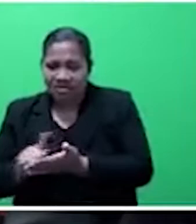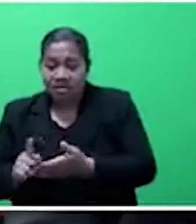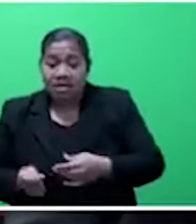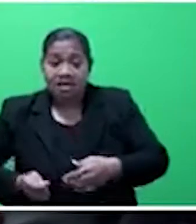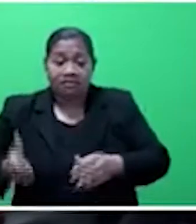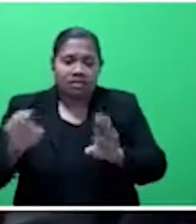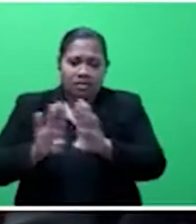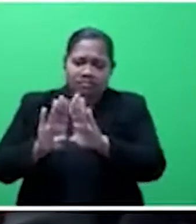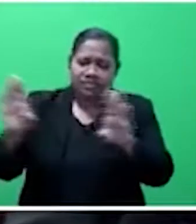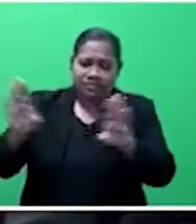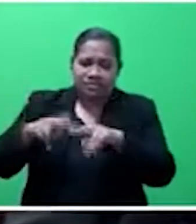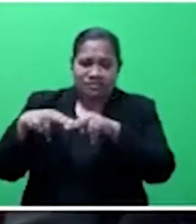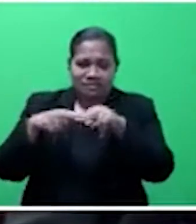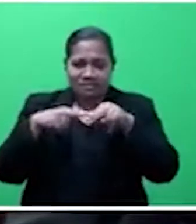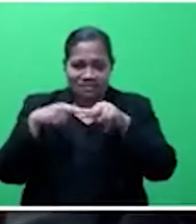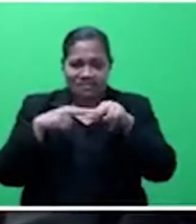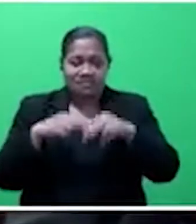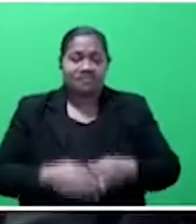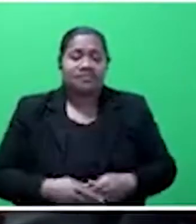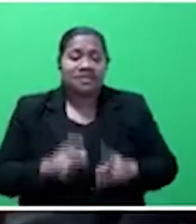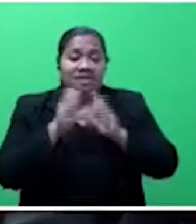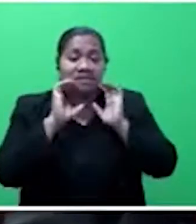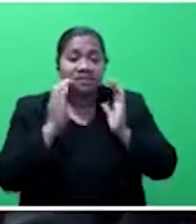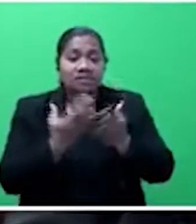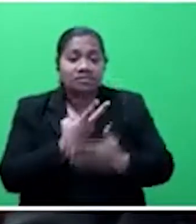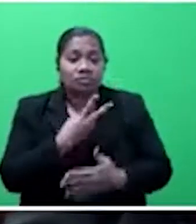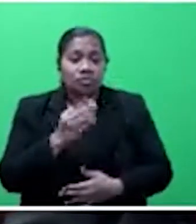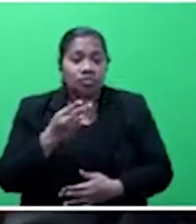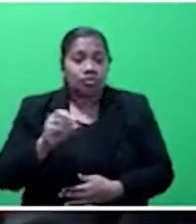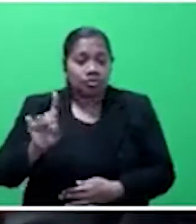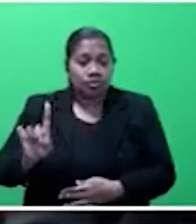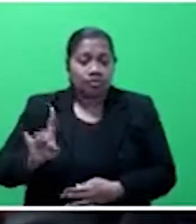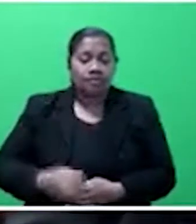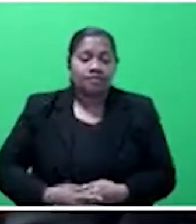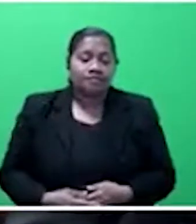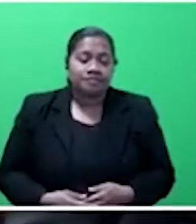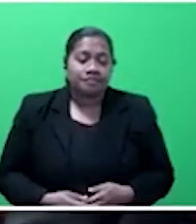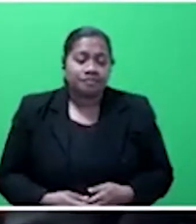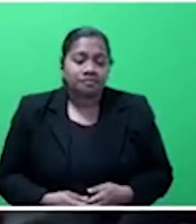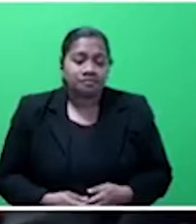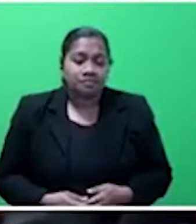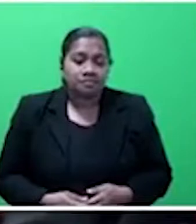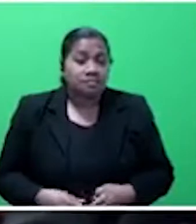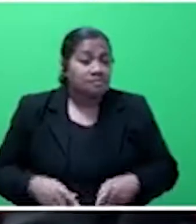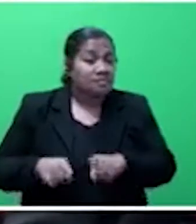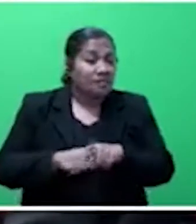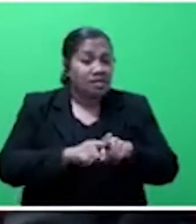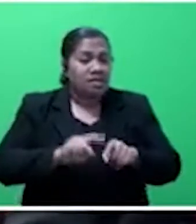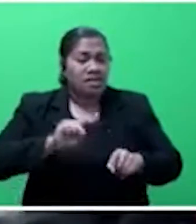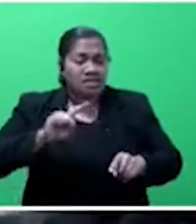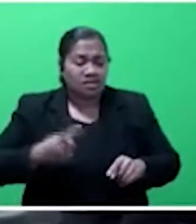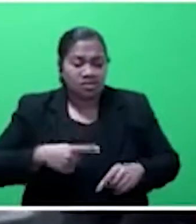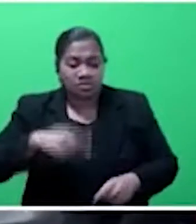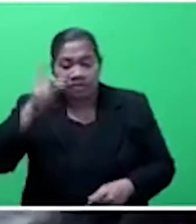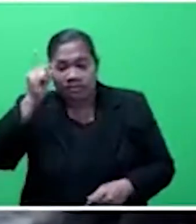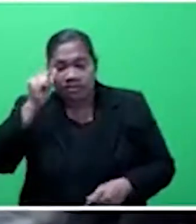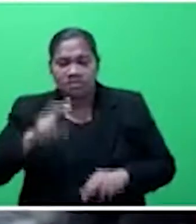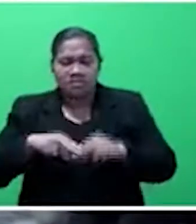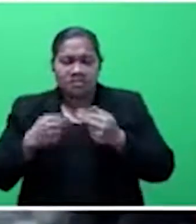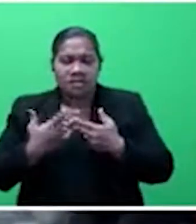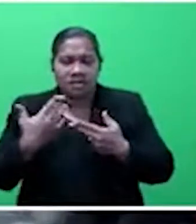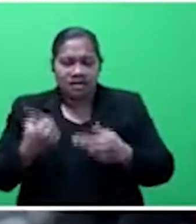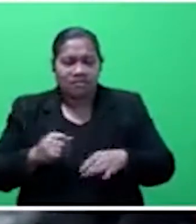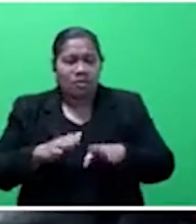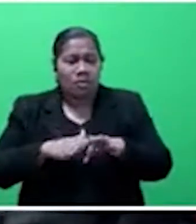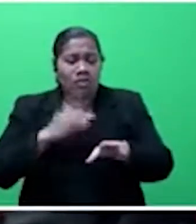December 2021. Mr. Speaker said it means that thousands of Fijians households have a long-term and secure